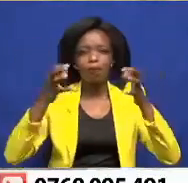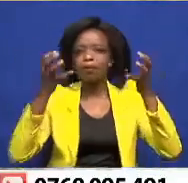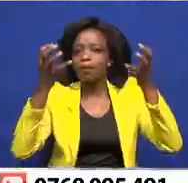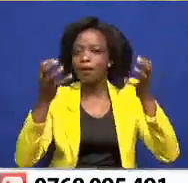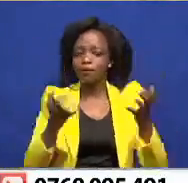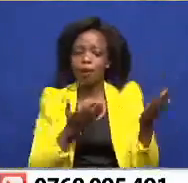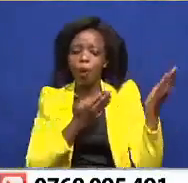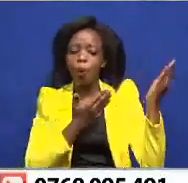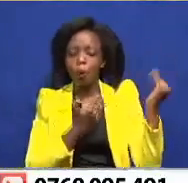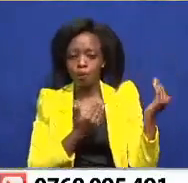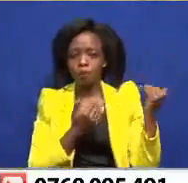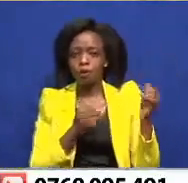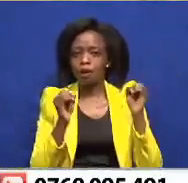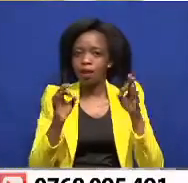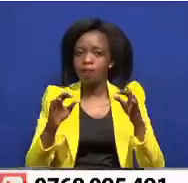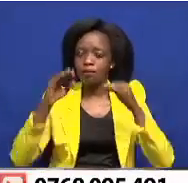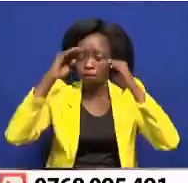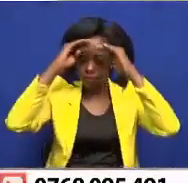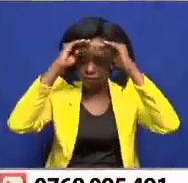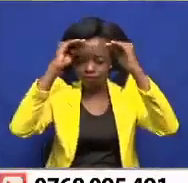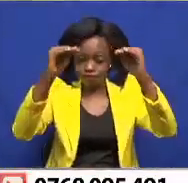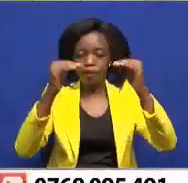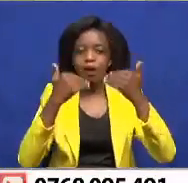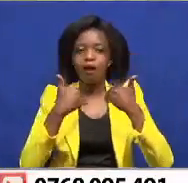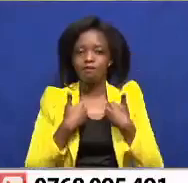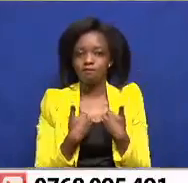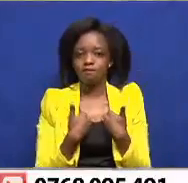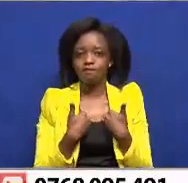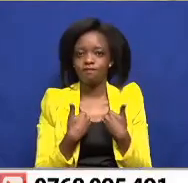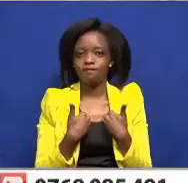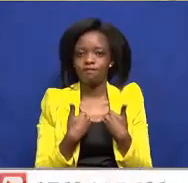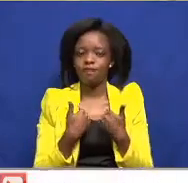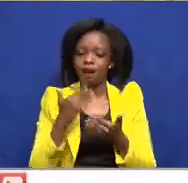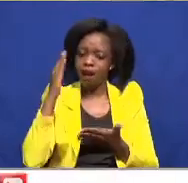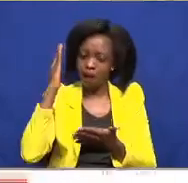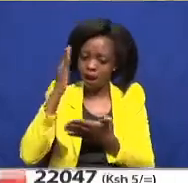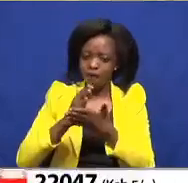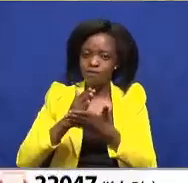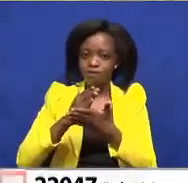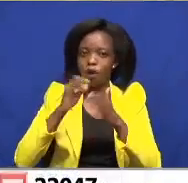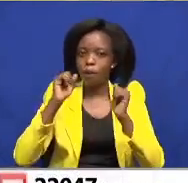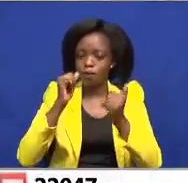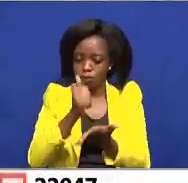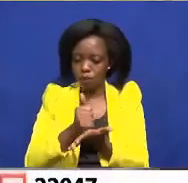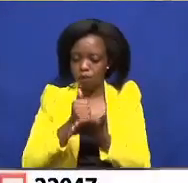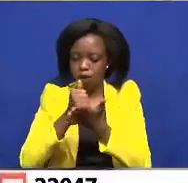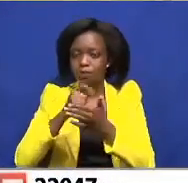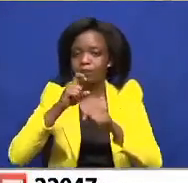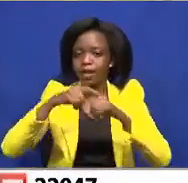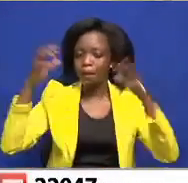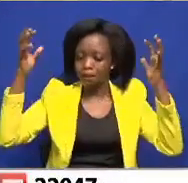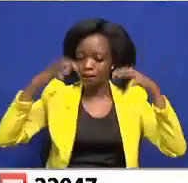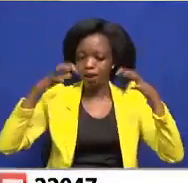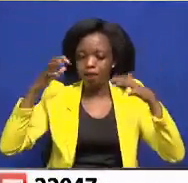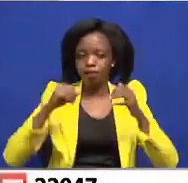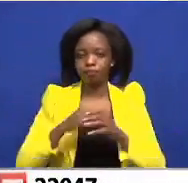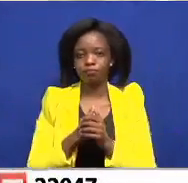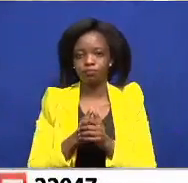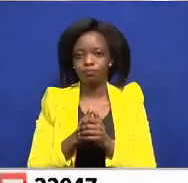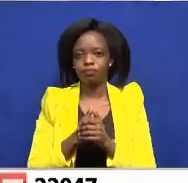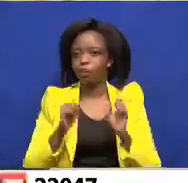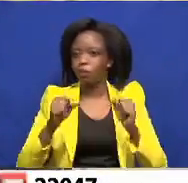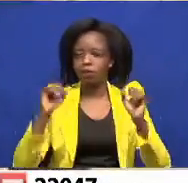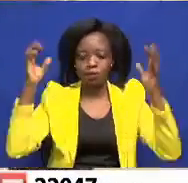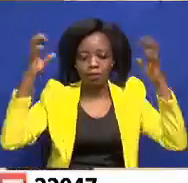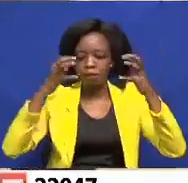Hoping kama ingekuwa imefanywa roofing kidogo tu, hata kama ni half of it, ingetusaidia hiyo siku yenye tulikuwa tunanyeshewa. Na